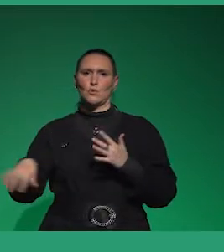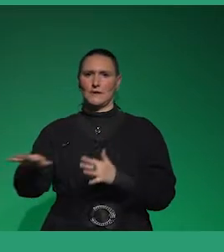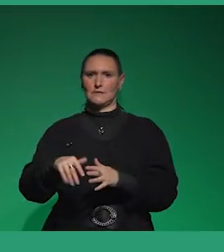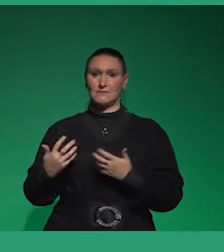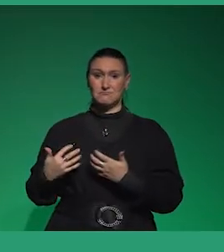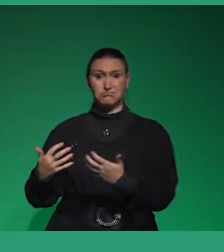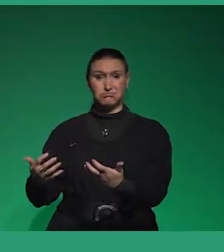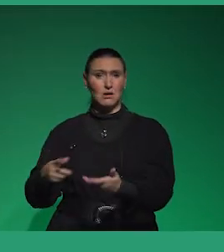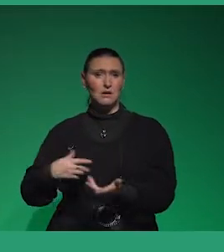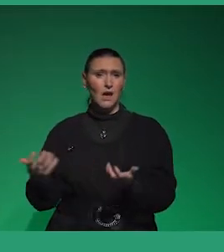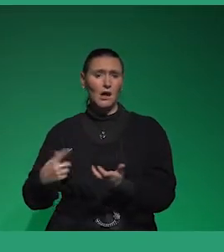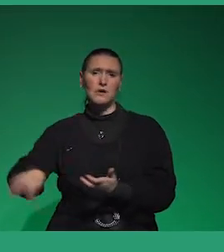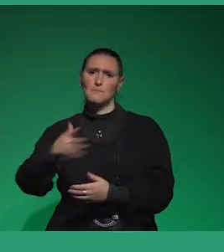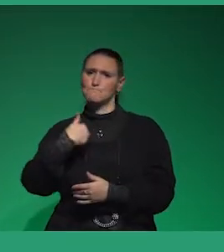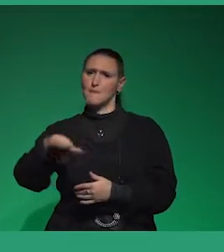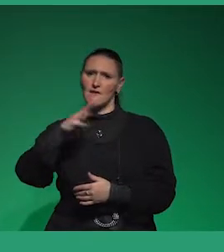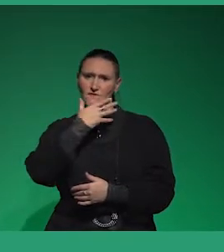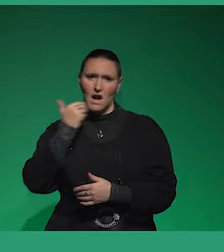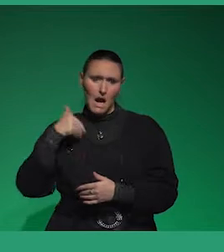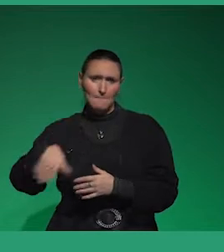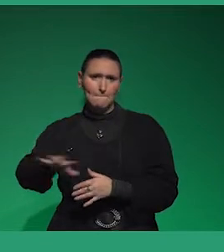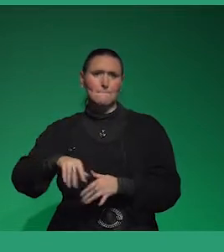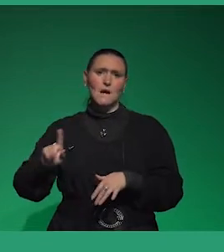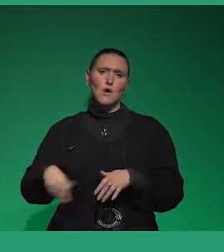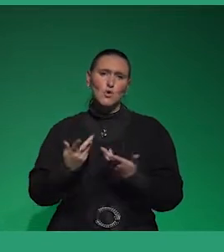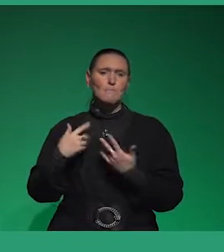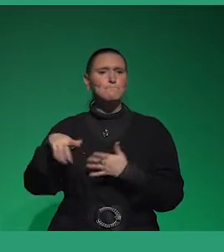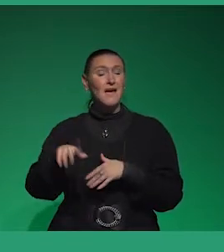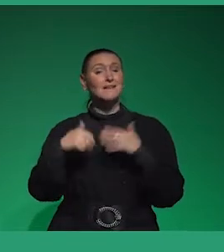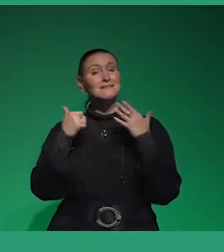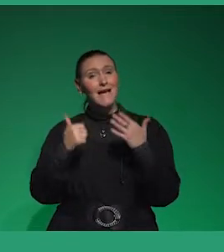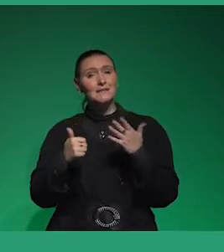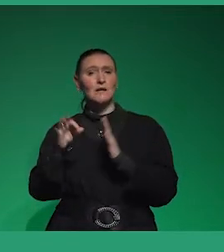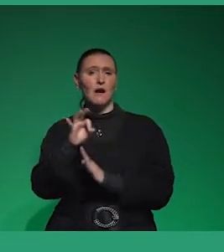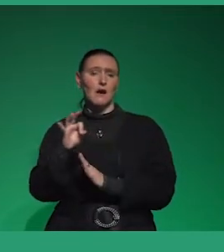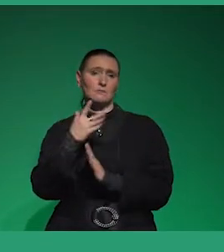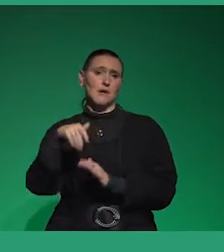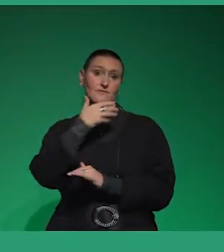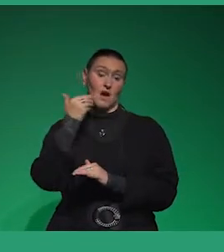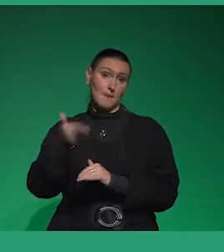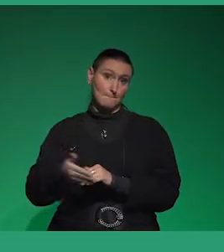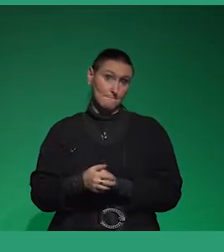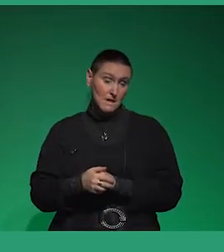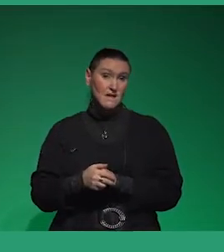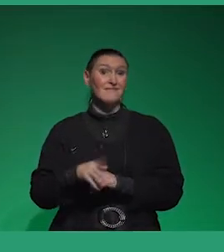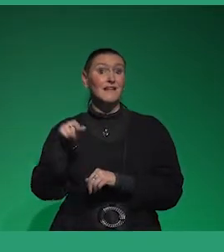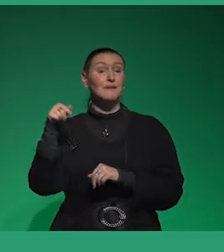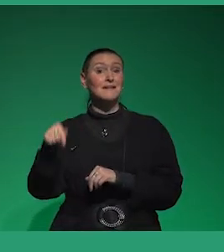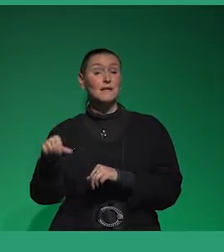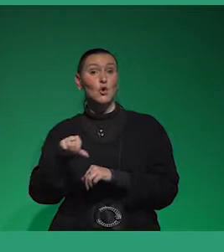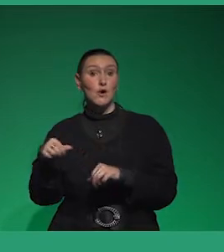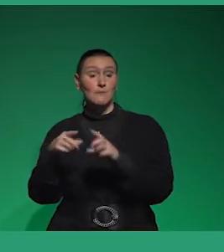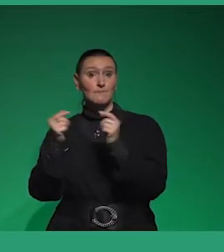warmer. Young oil plantations also clearly warmer, 6 degrees warmer. But then when the oil palms become